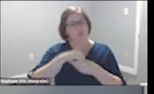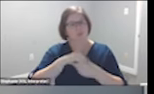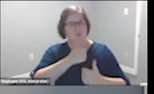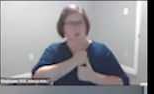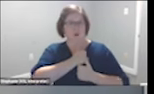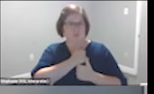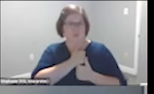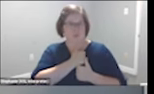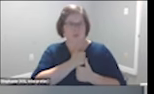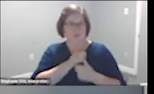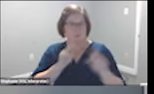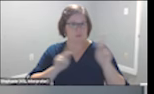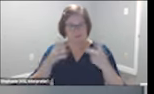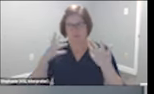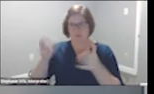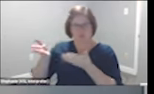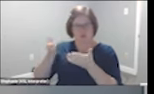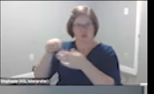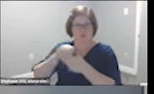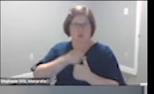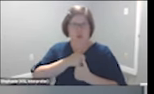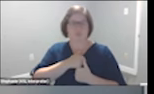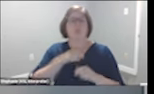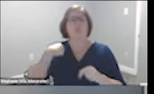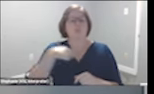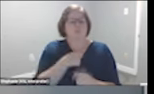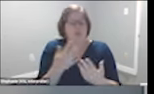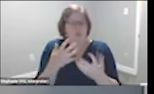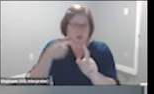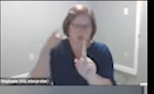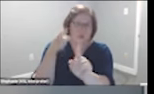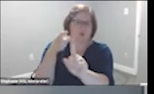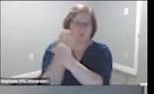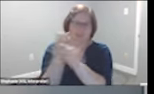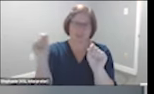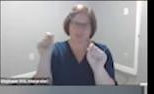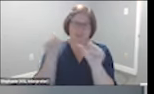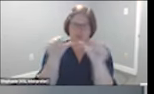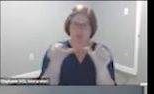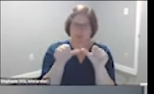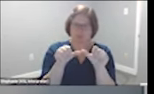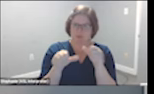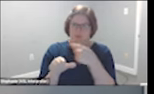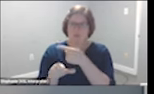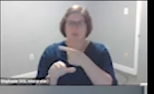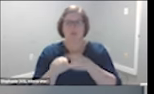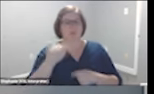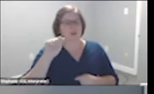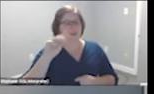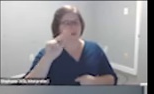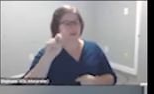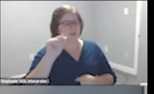a, I mean, the idea is to be a safe space for everyone, obviously, but. Yeah, and I think that's a tricky question